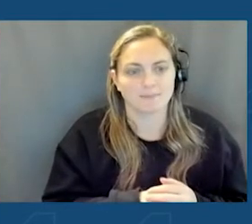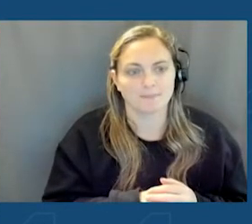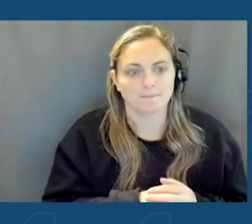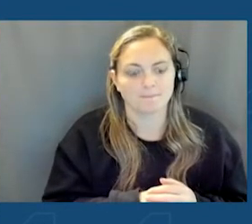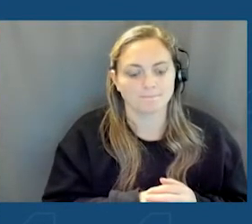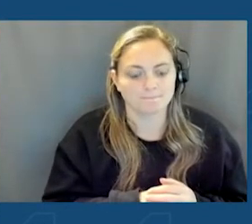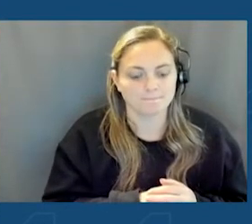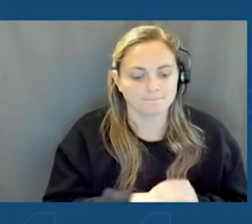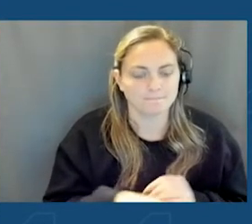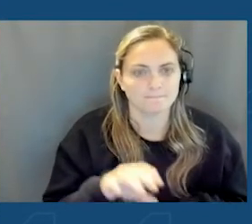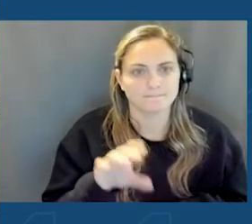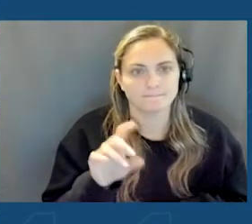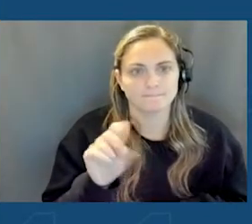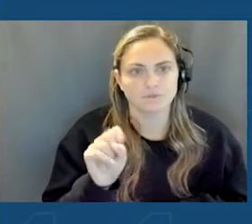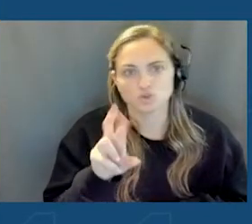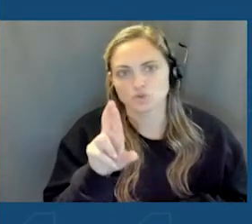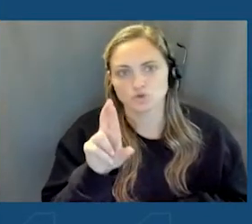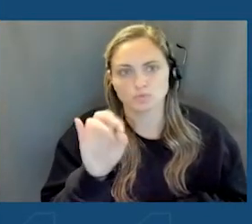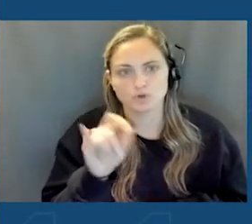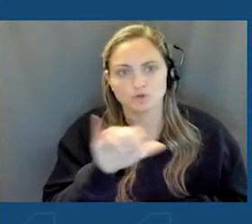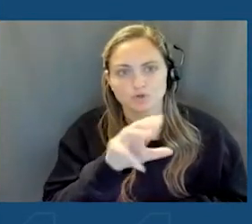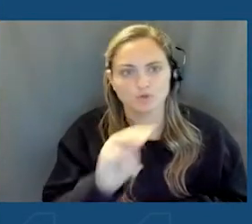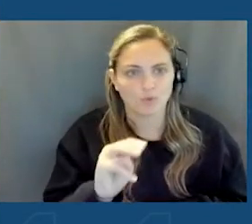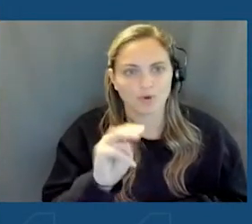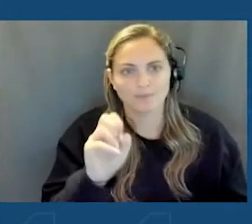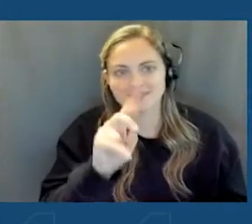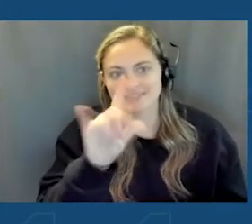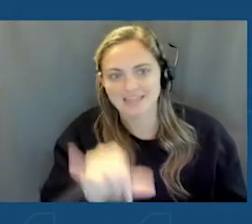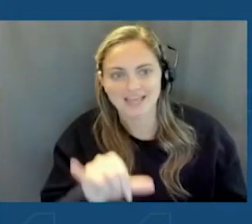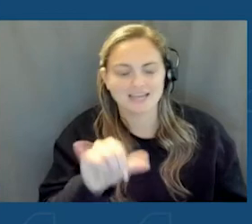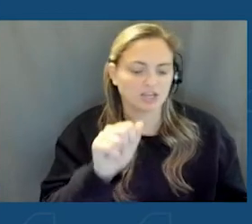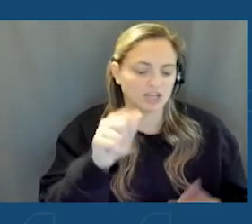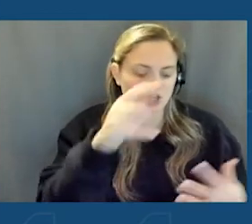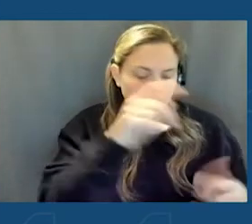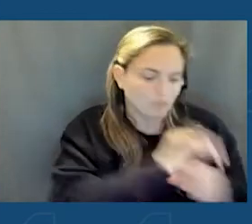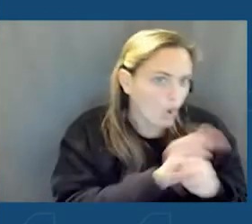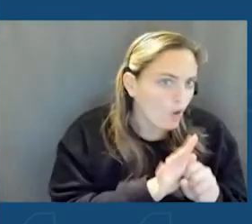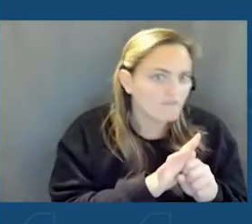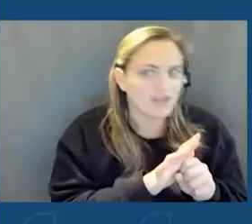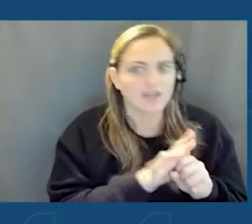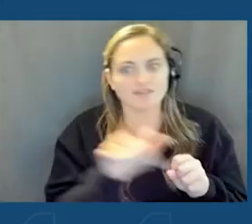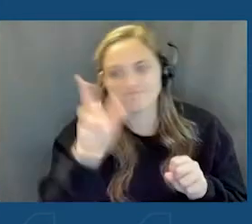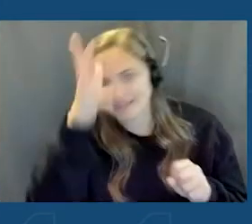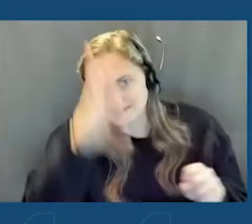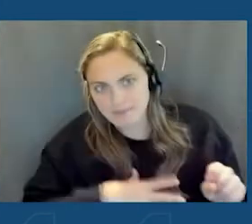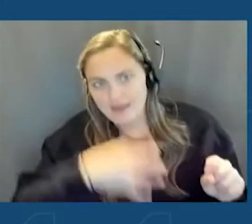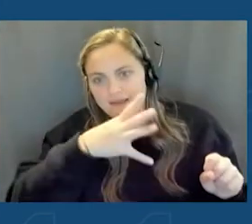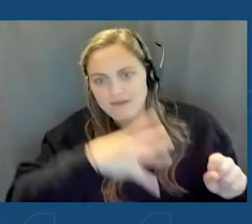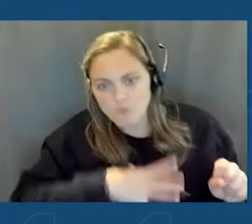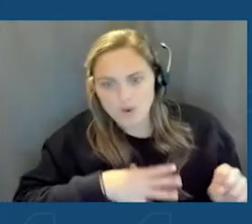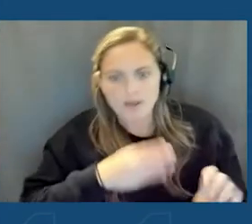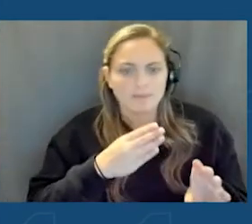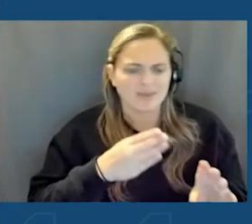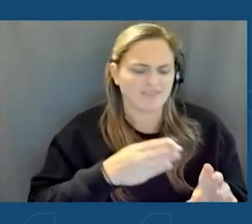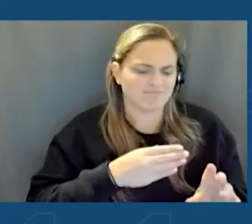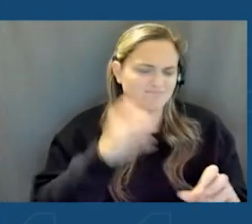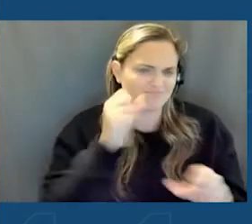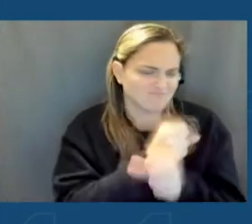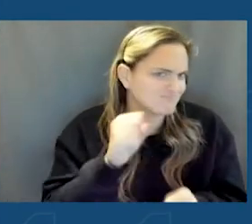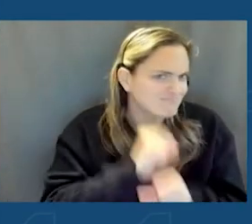Superstorm Sandy, the good days, COVID. These men and women bust their ass, excuse my